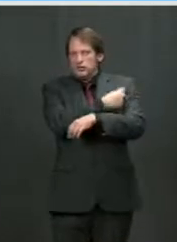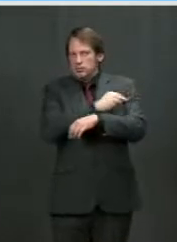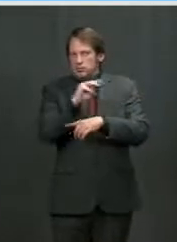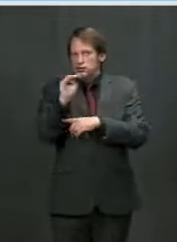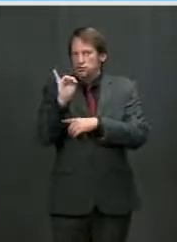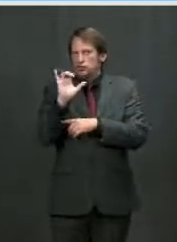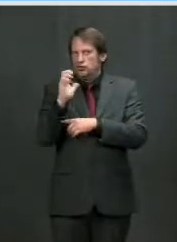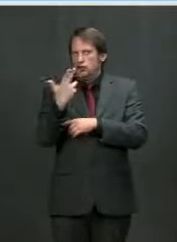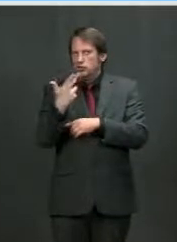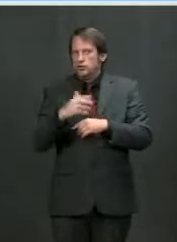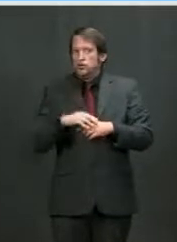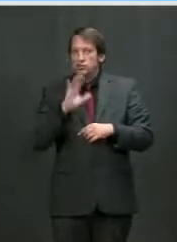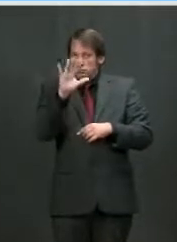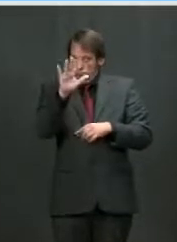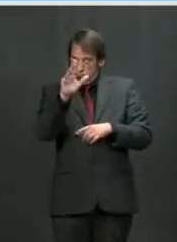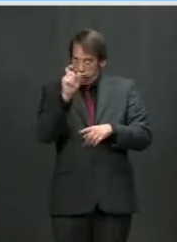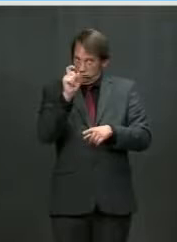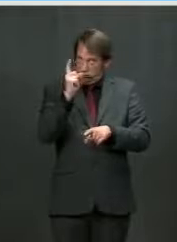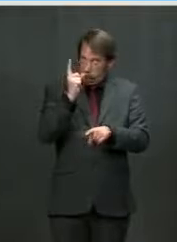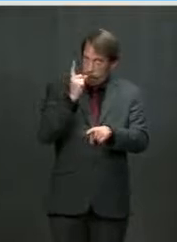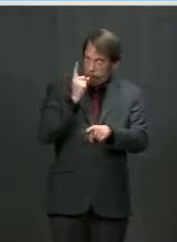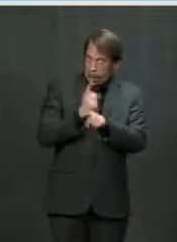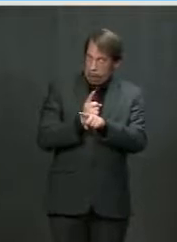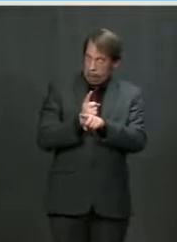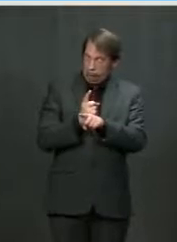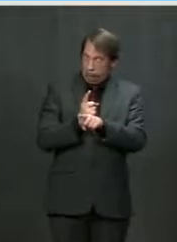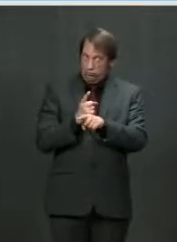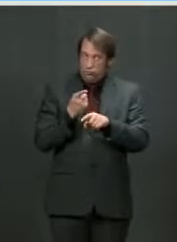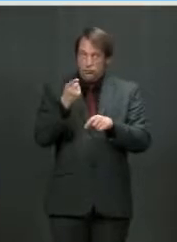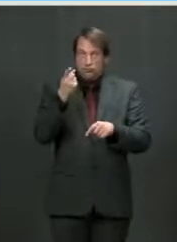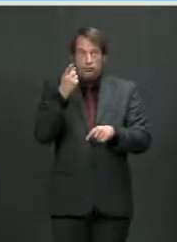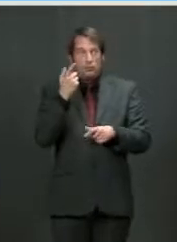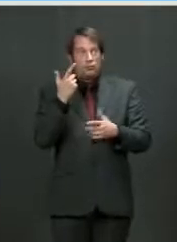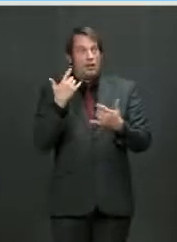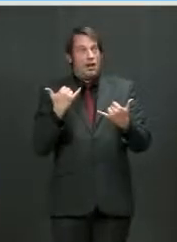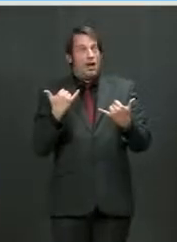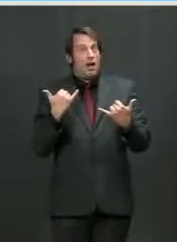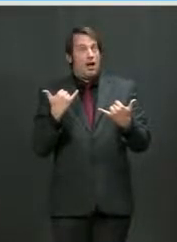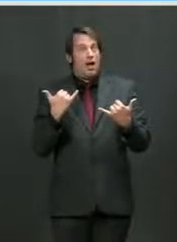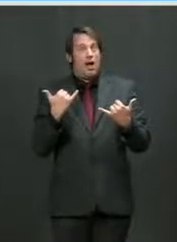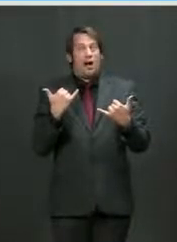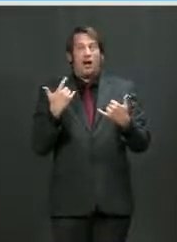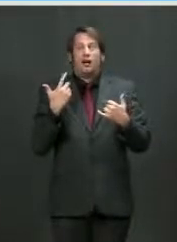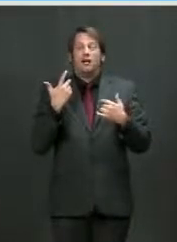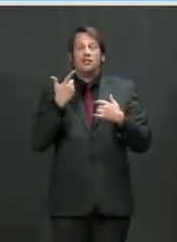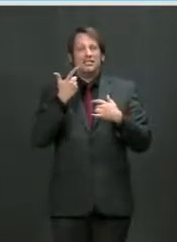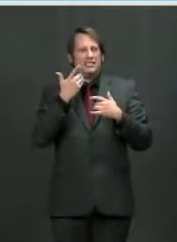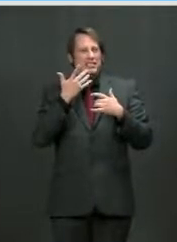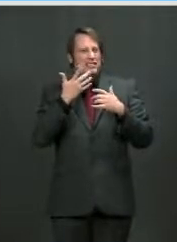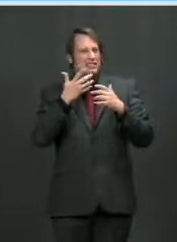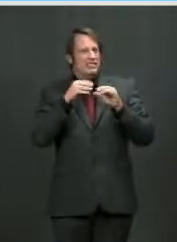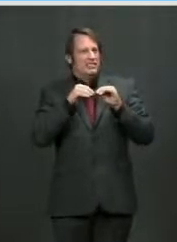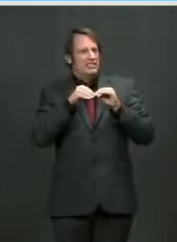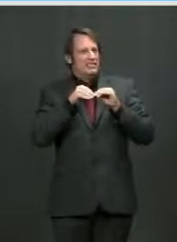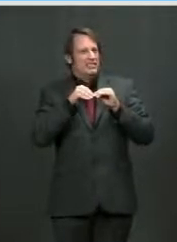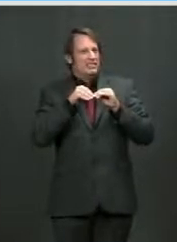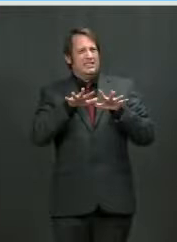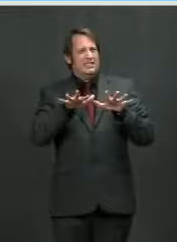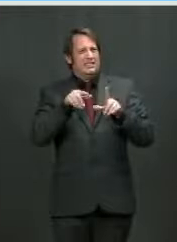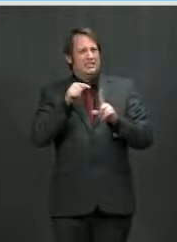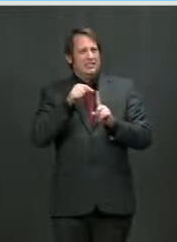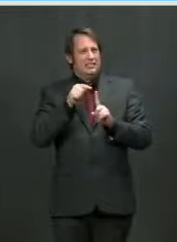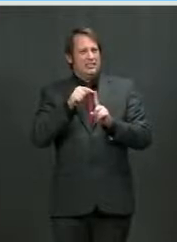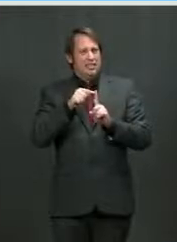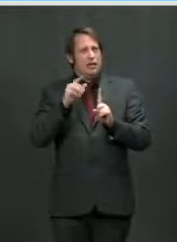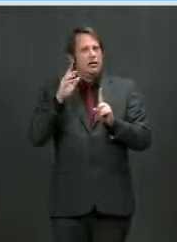the overriding or even the sole factor in determining state by state allocation is still population? And I